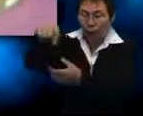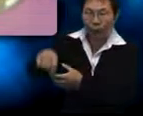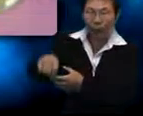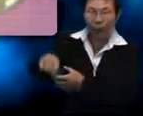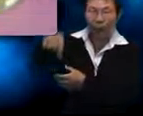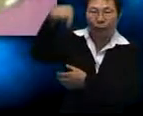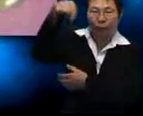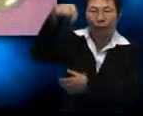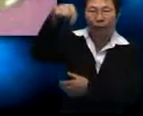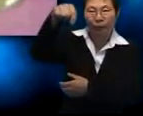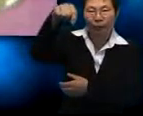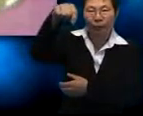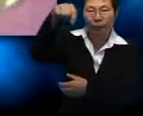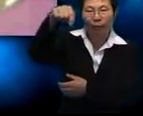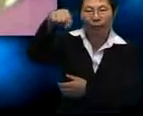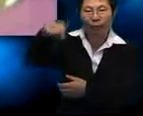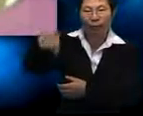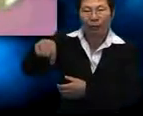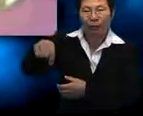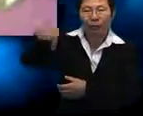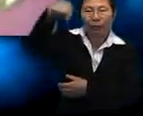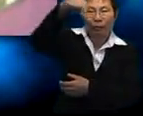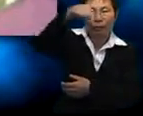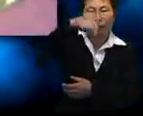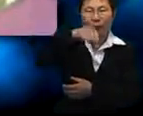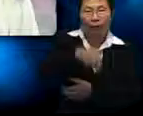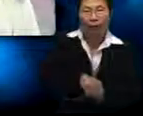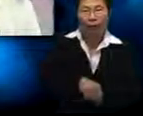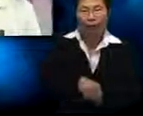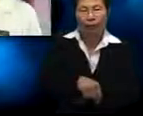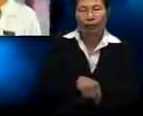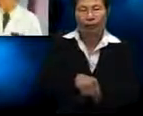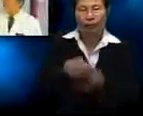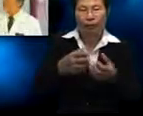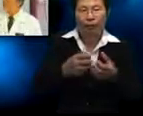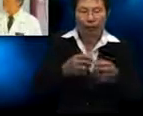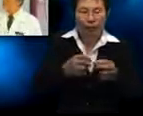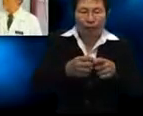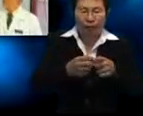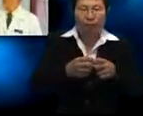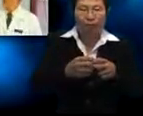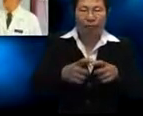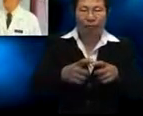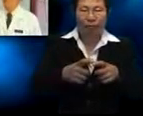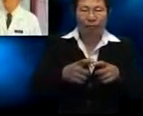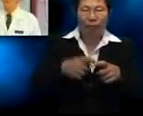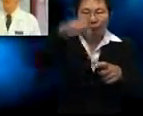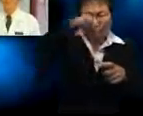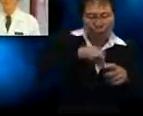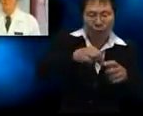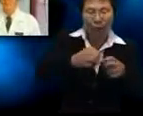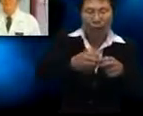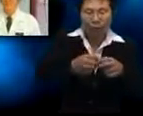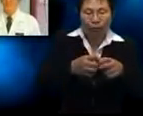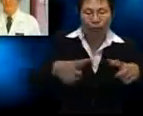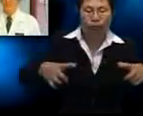Lycopodium will just pull away to the side. It shows that this soap solution weaken